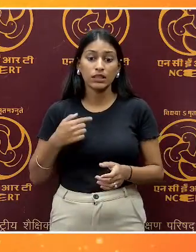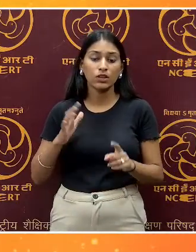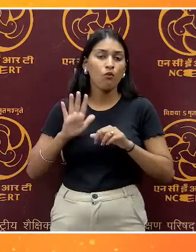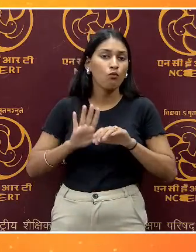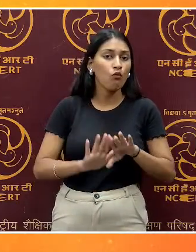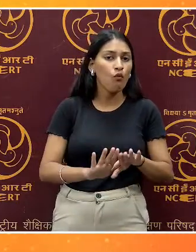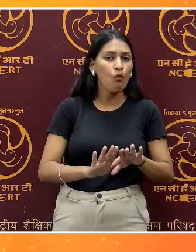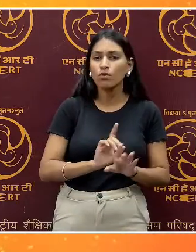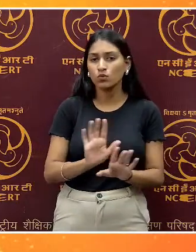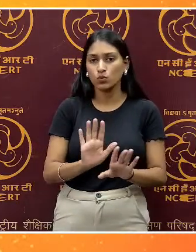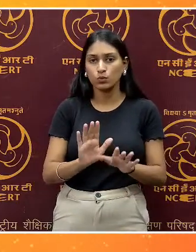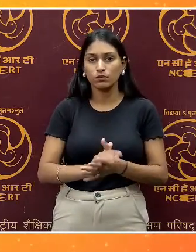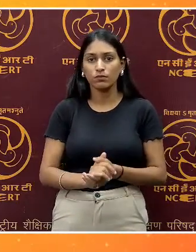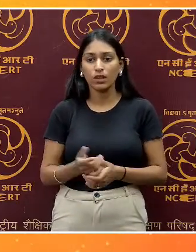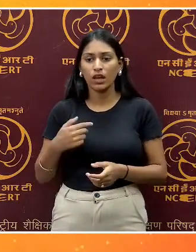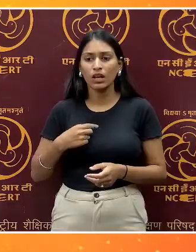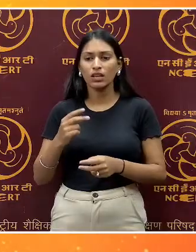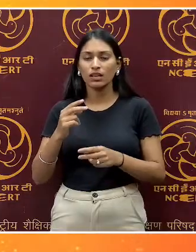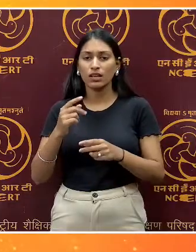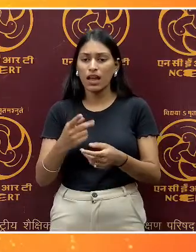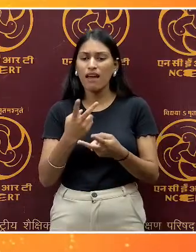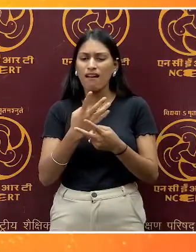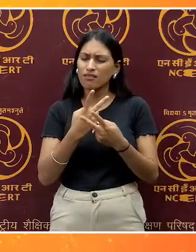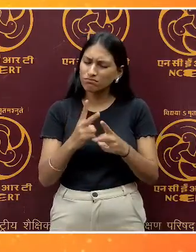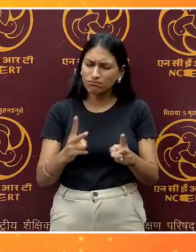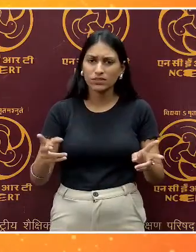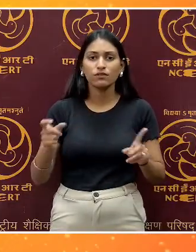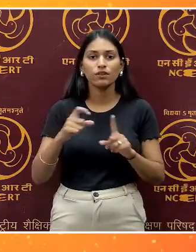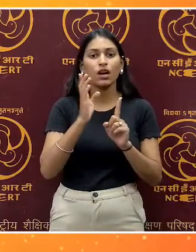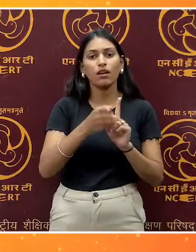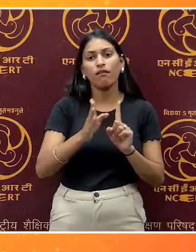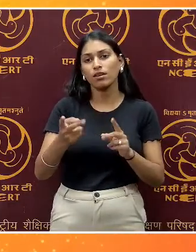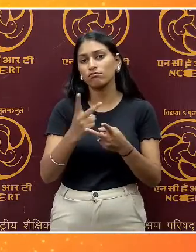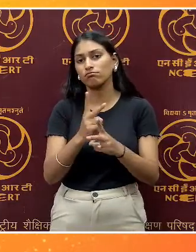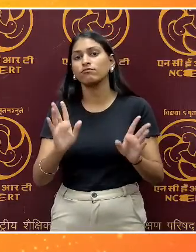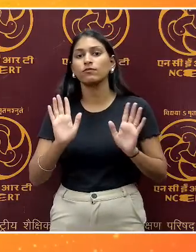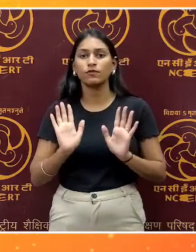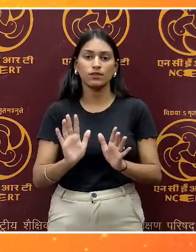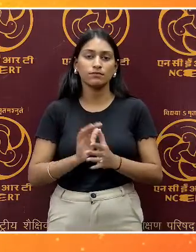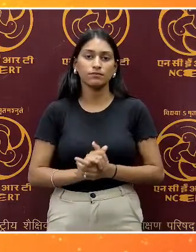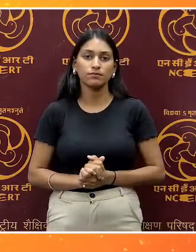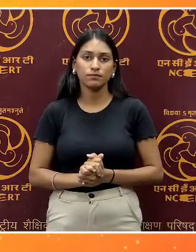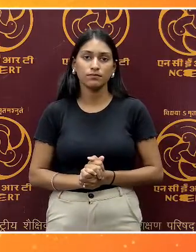acting. So, any direction you can assign, it is immaterial. Right.